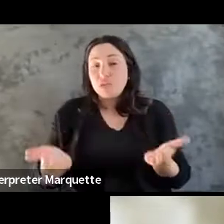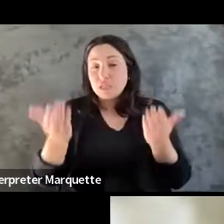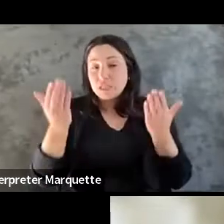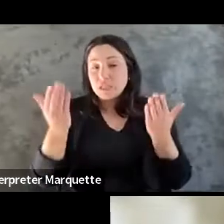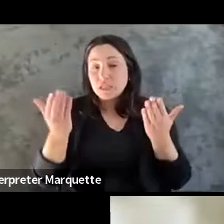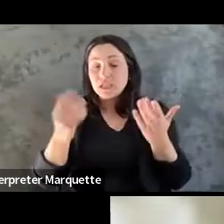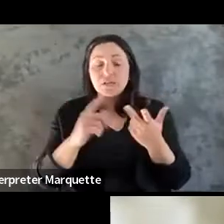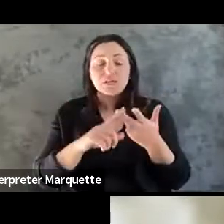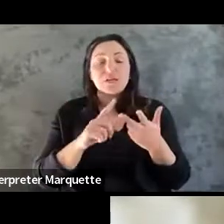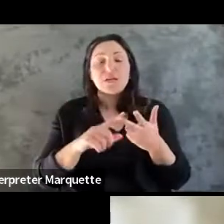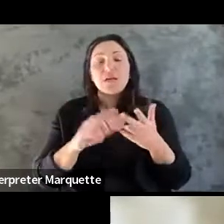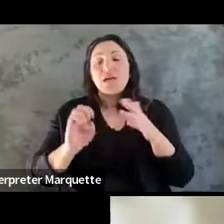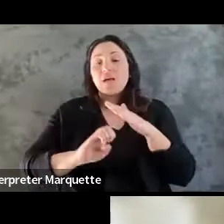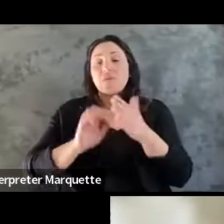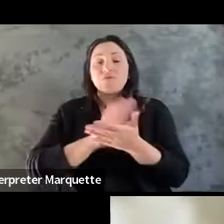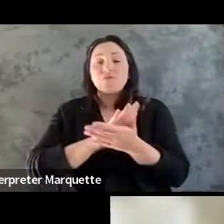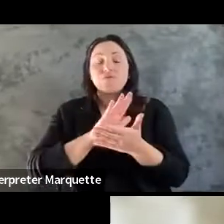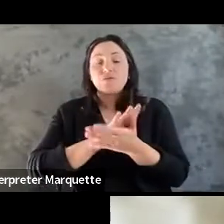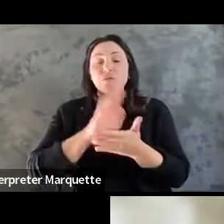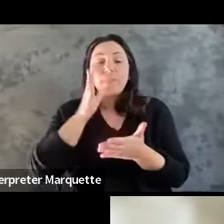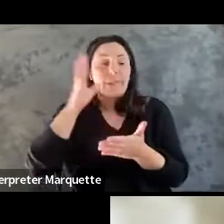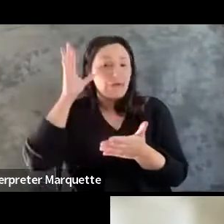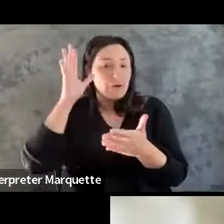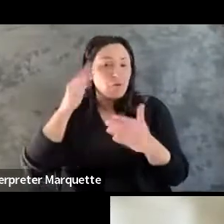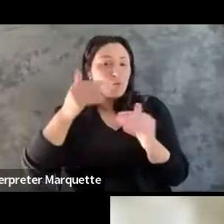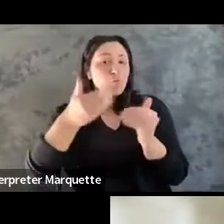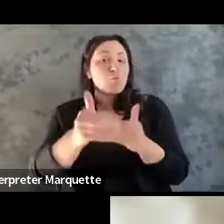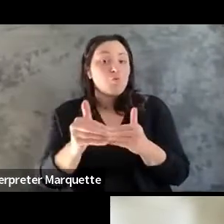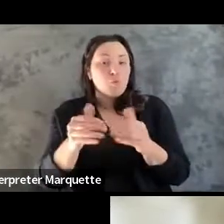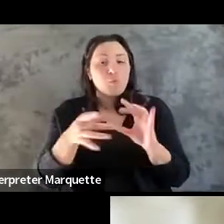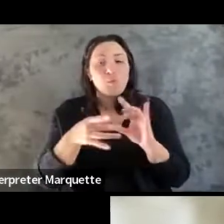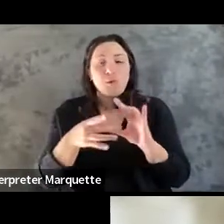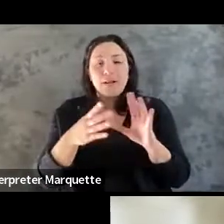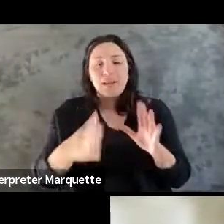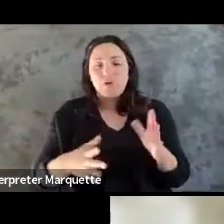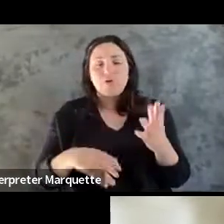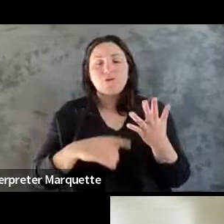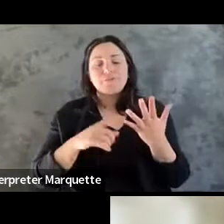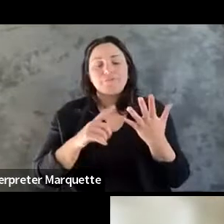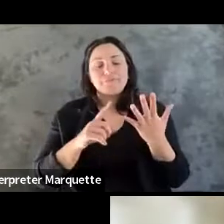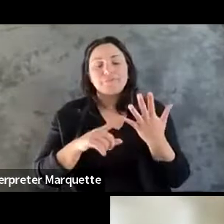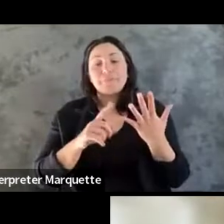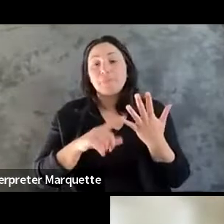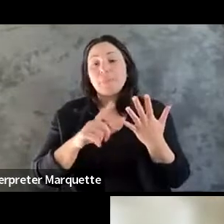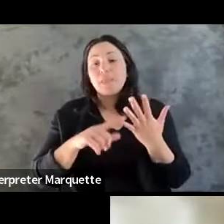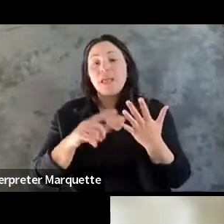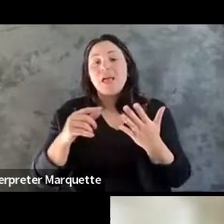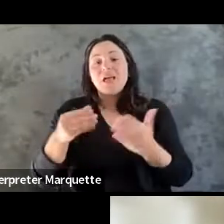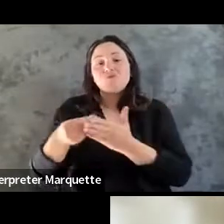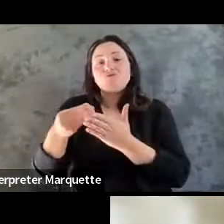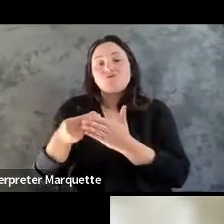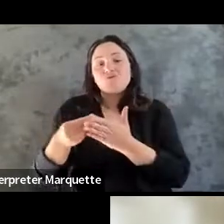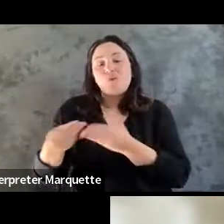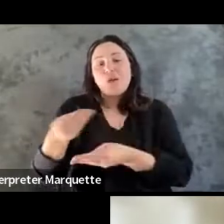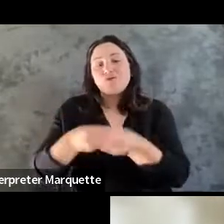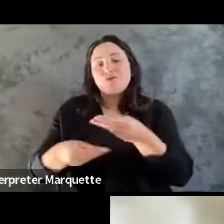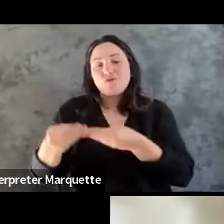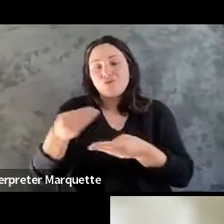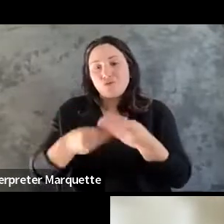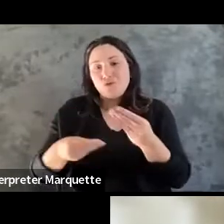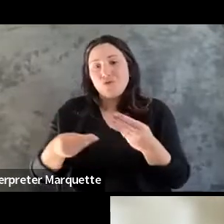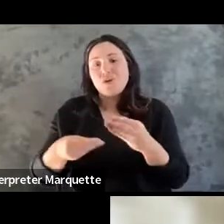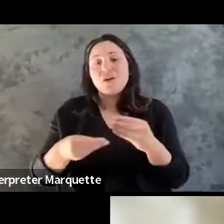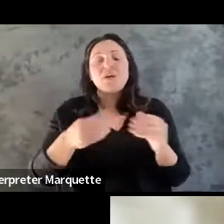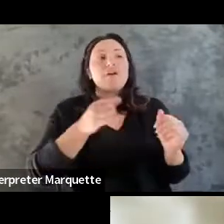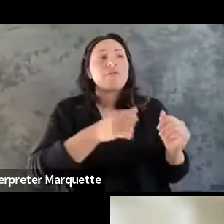elementary school room parent coordinator, and the treasurer was filled with our present elementary